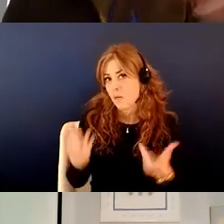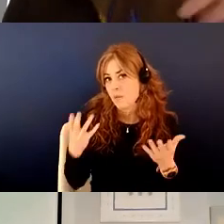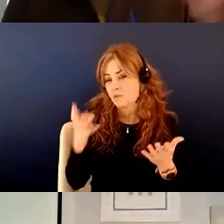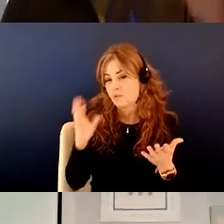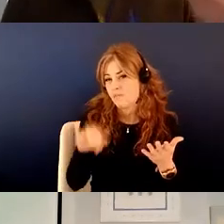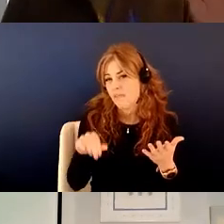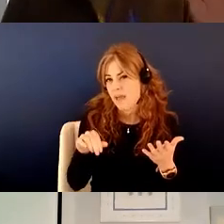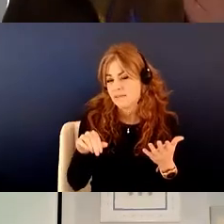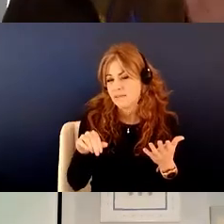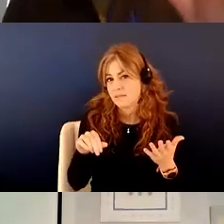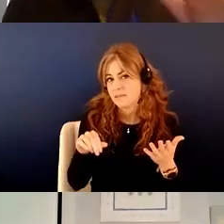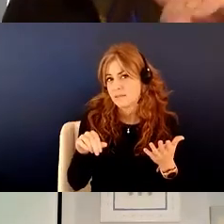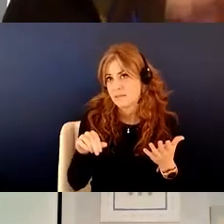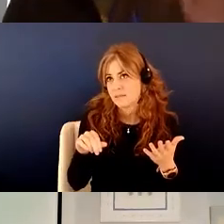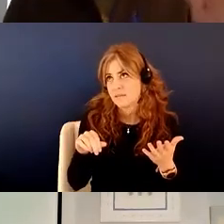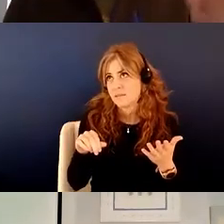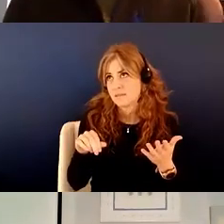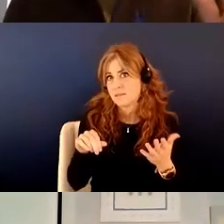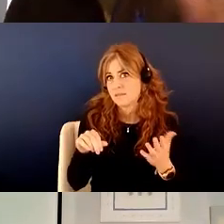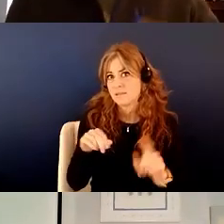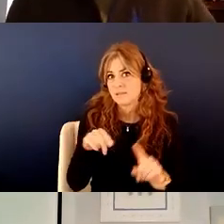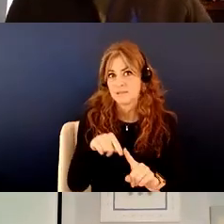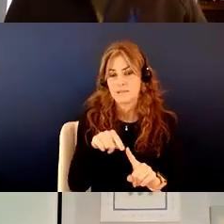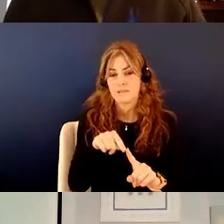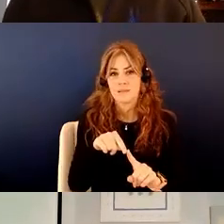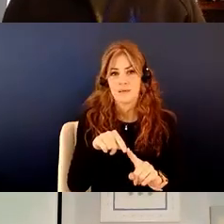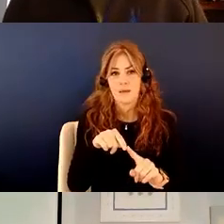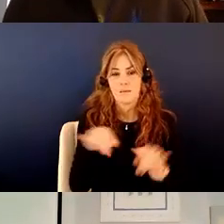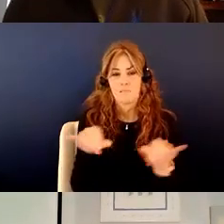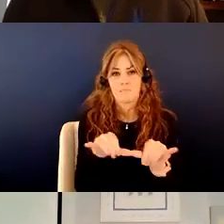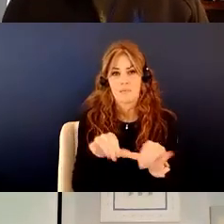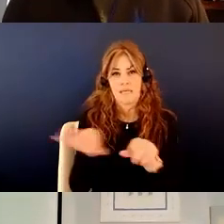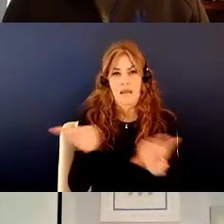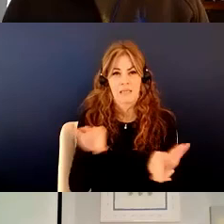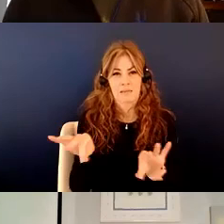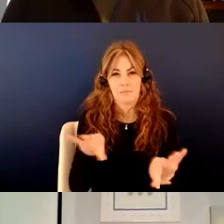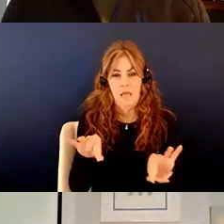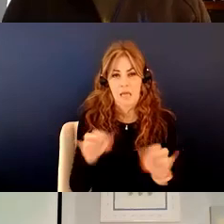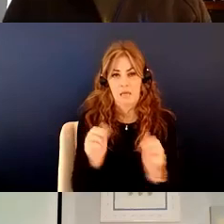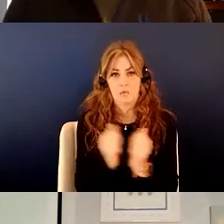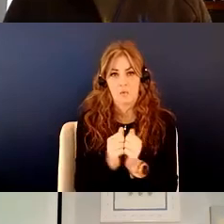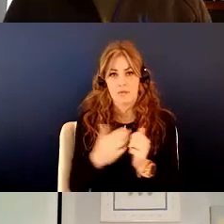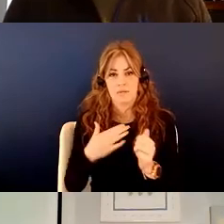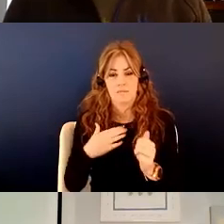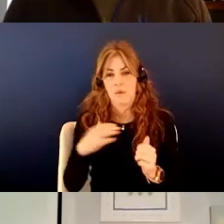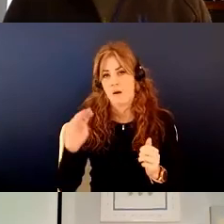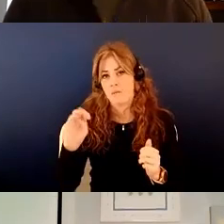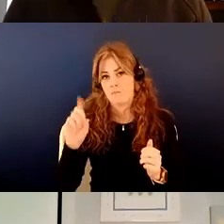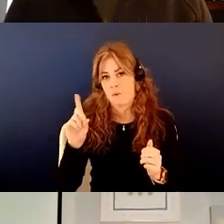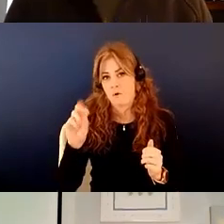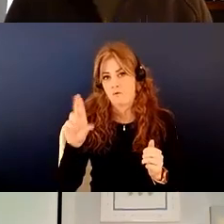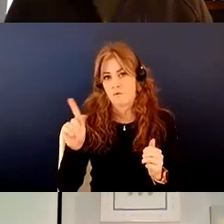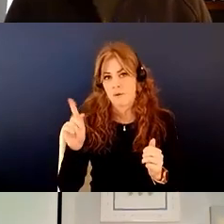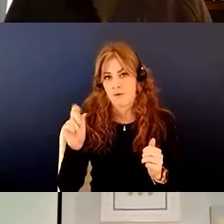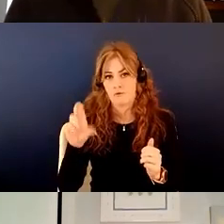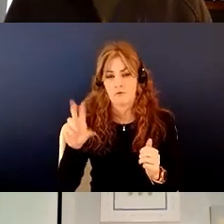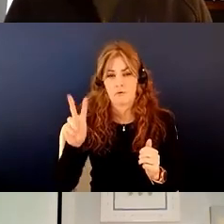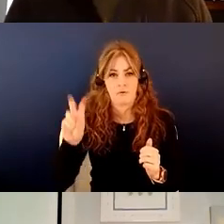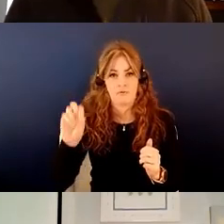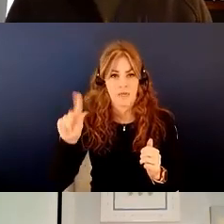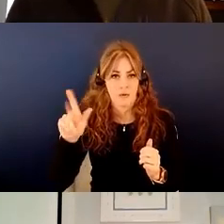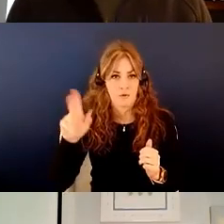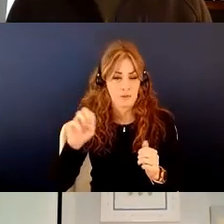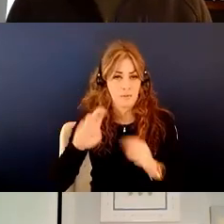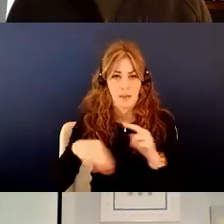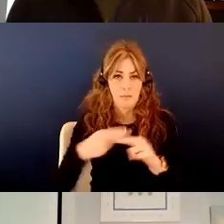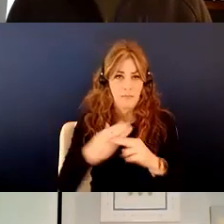or how much of that parameter estimate can I explain with my moderator variables about the participants, about the interventions, about